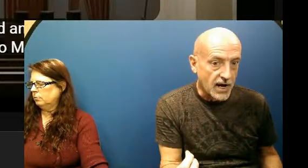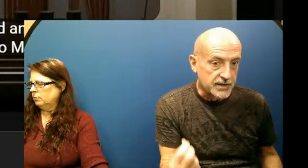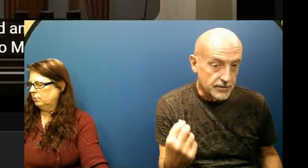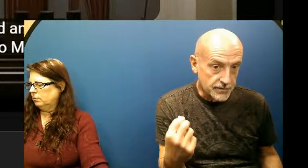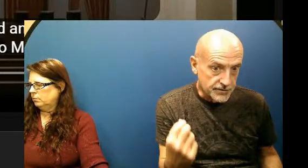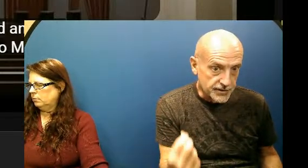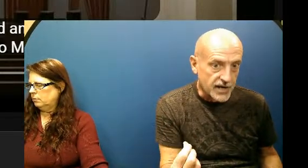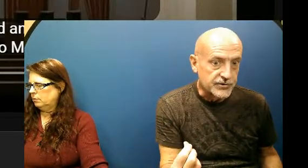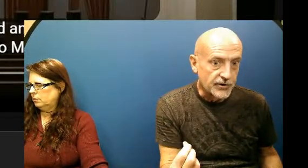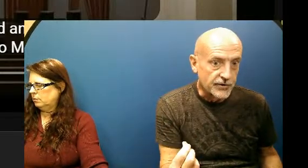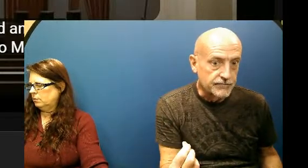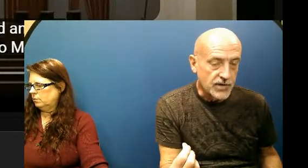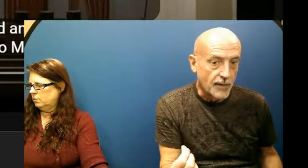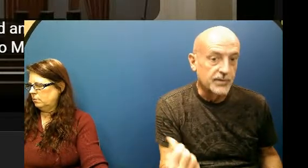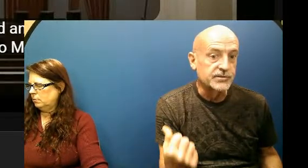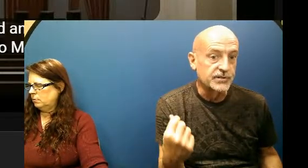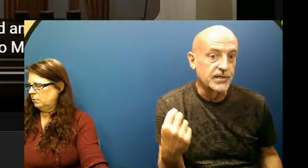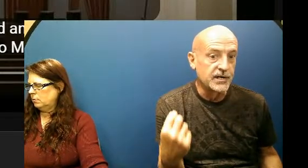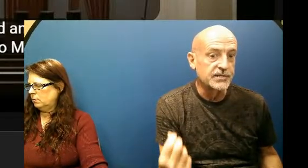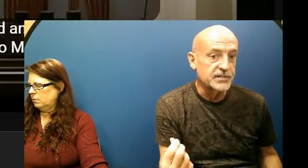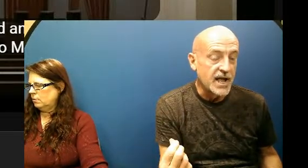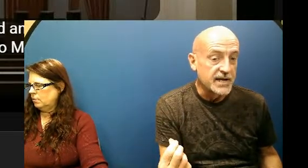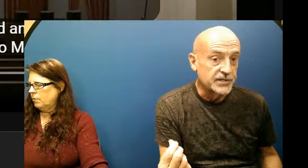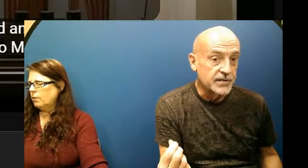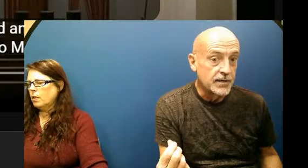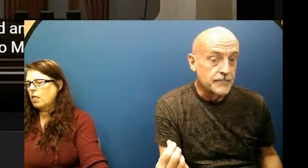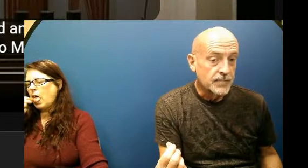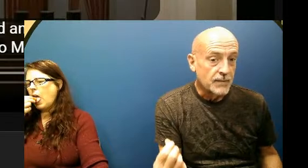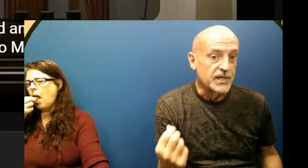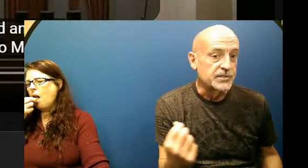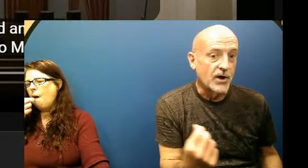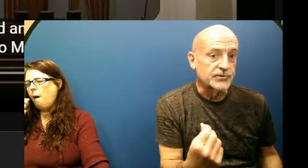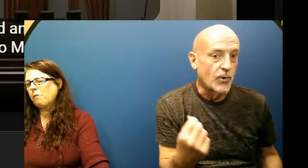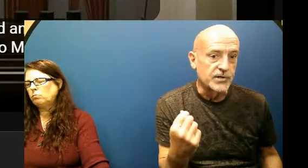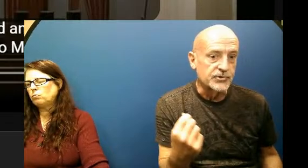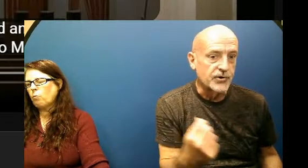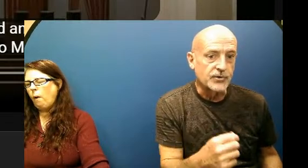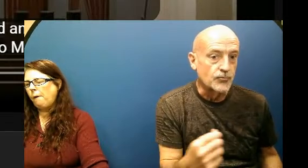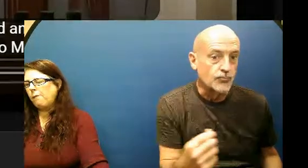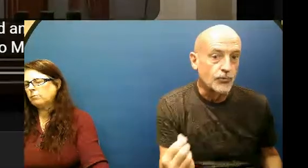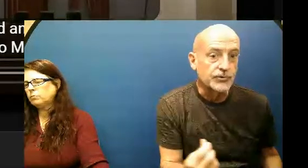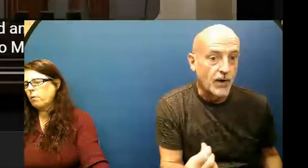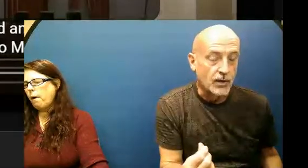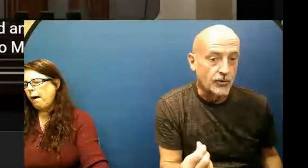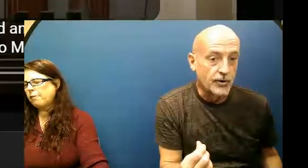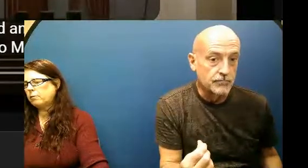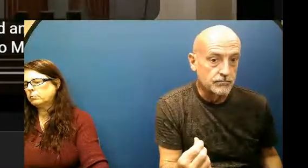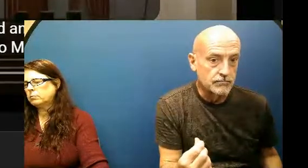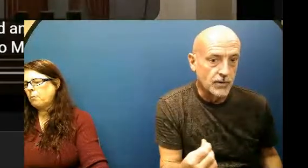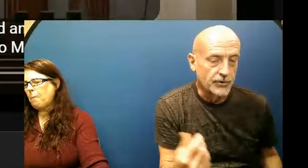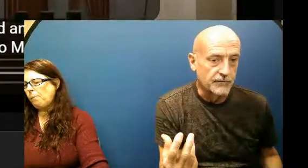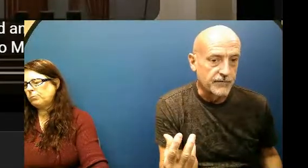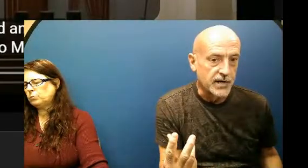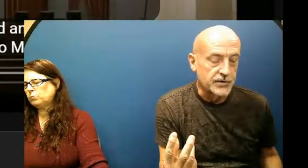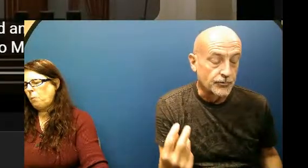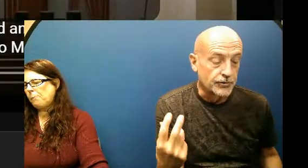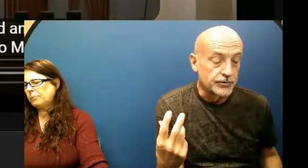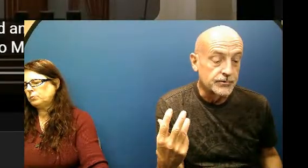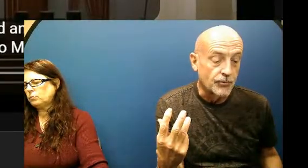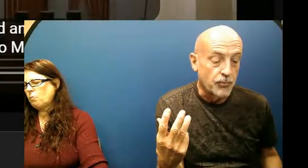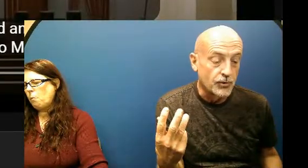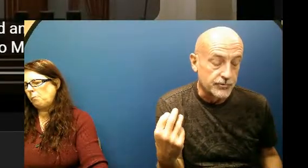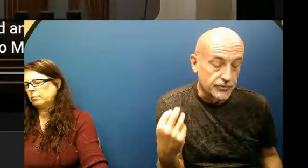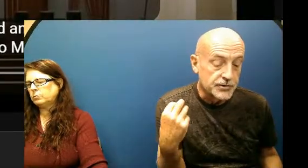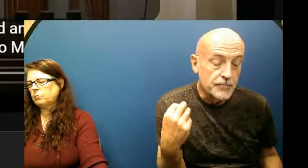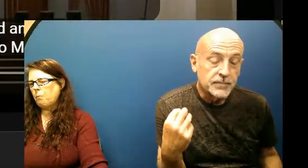in mind the nature of Thomas is that he is a statist, but he's also a strict rules follower, other than financial